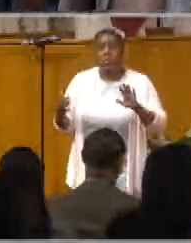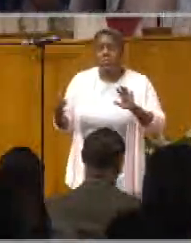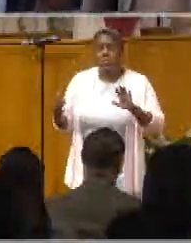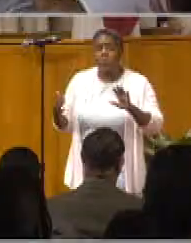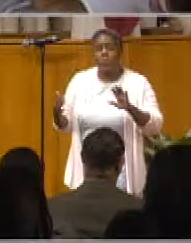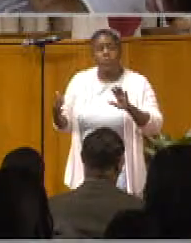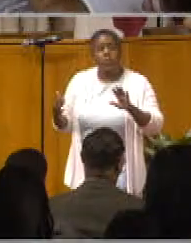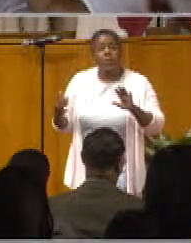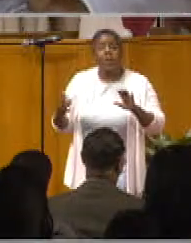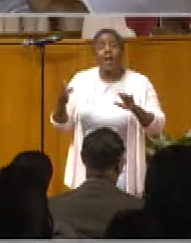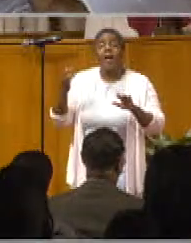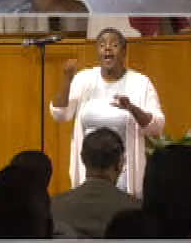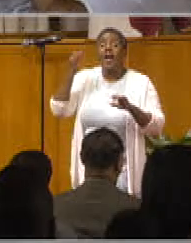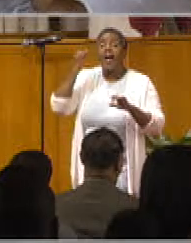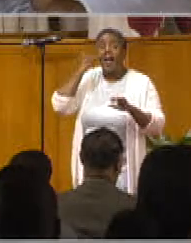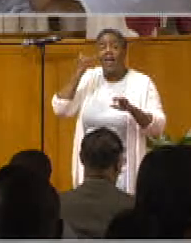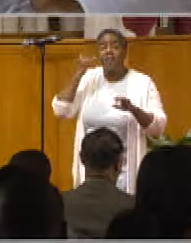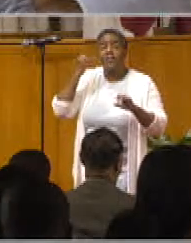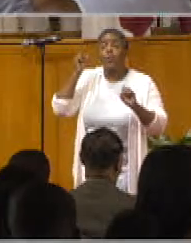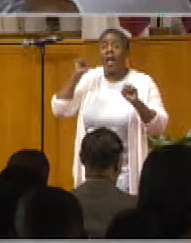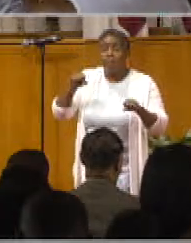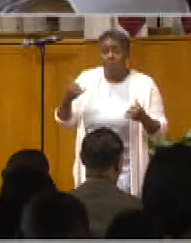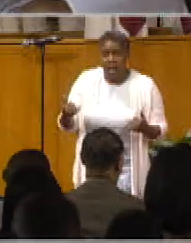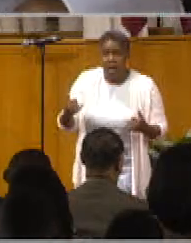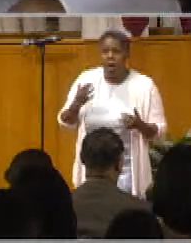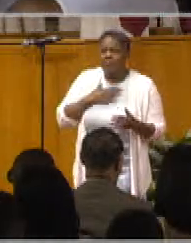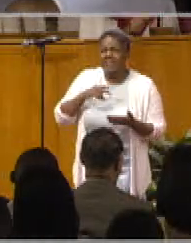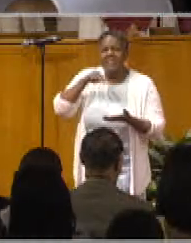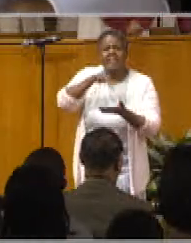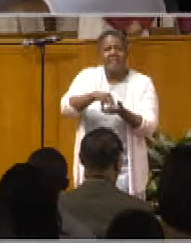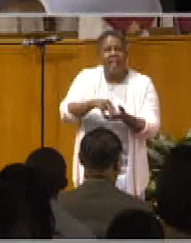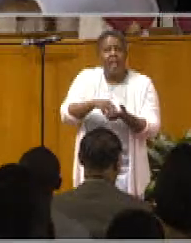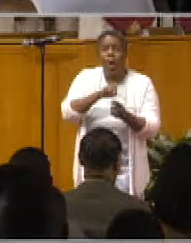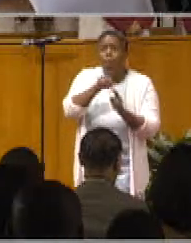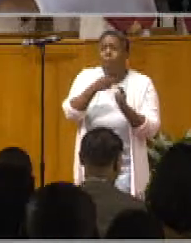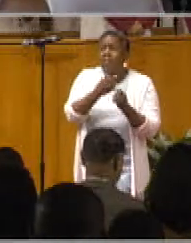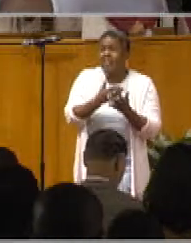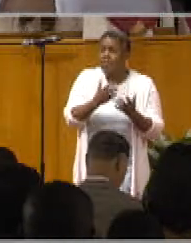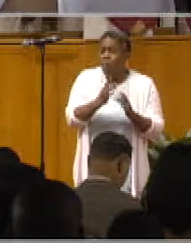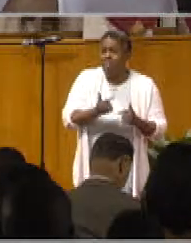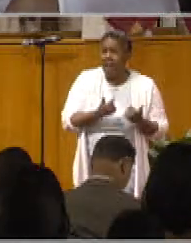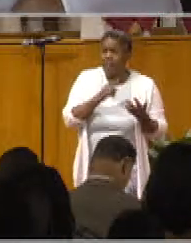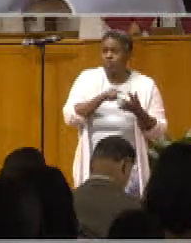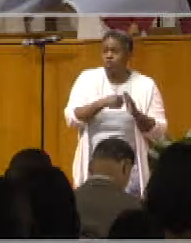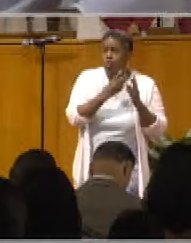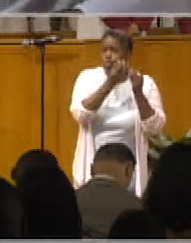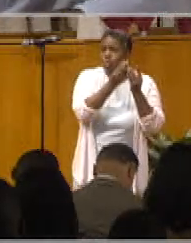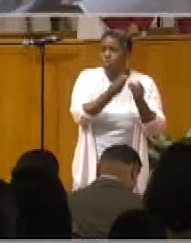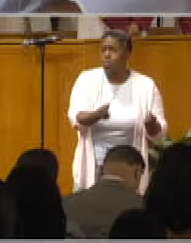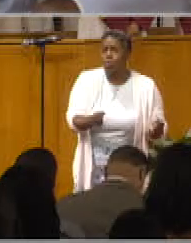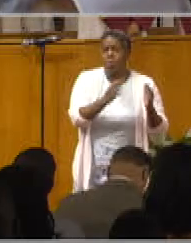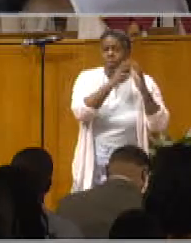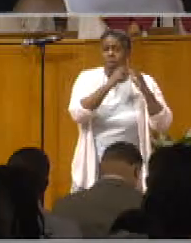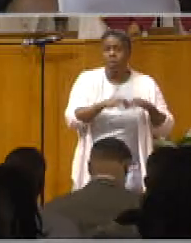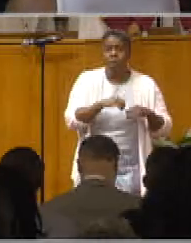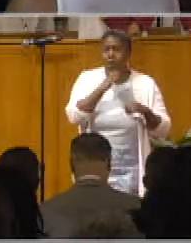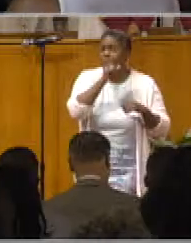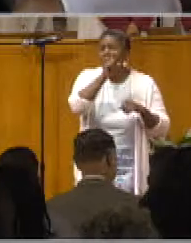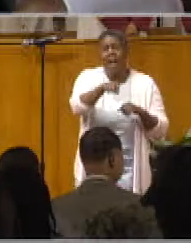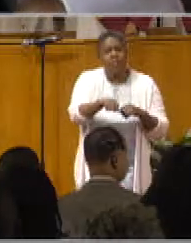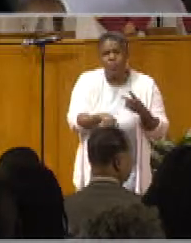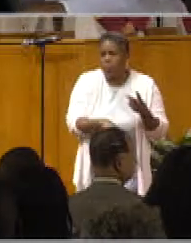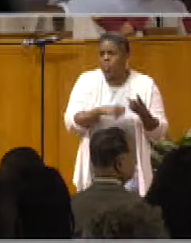Come on, if you're not able, won't you stand? Look, things are falling apart. But you don't have to.